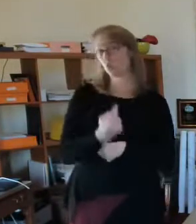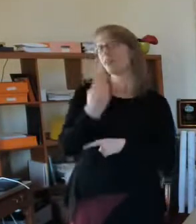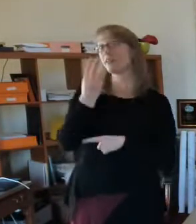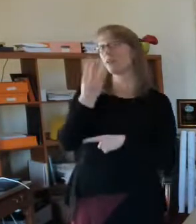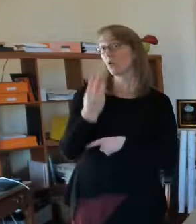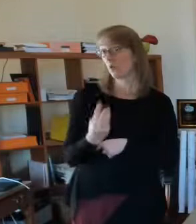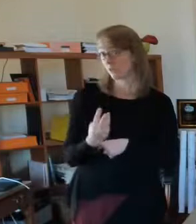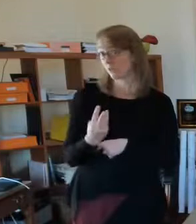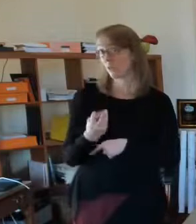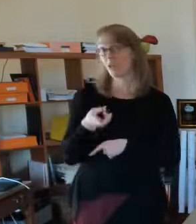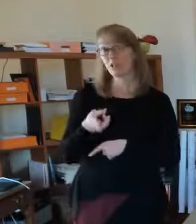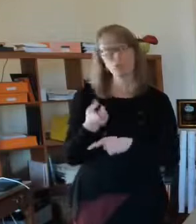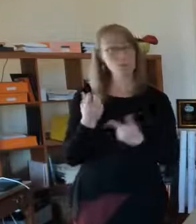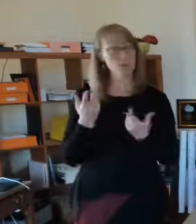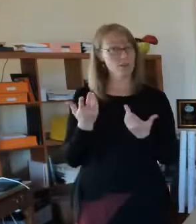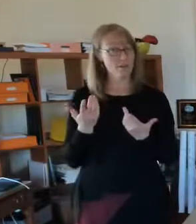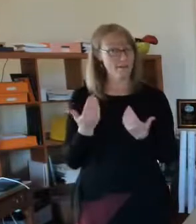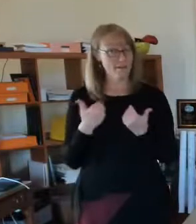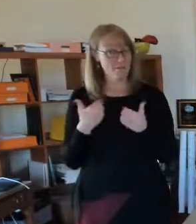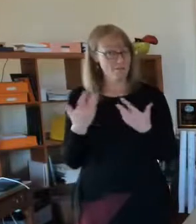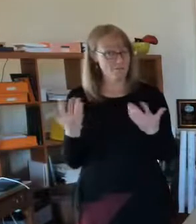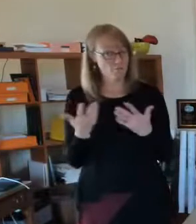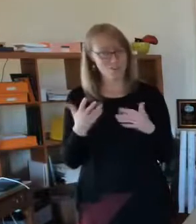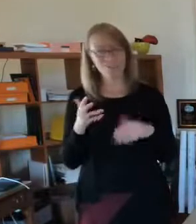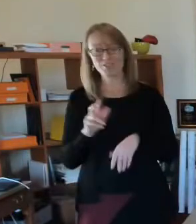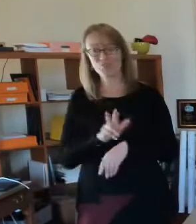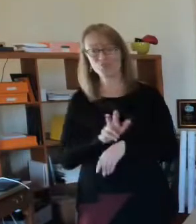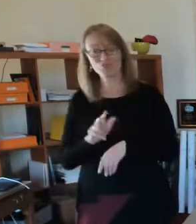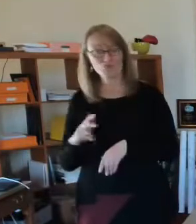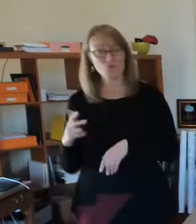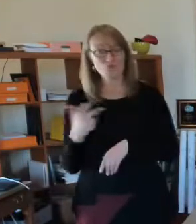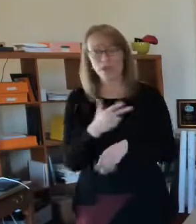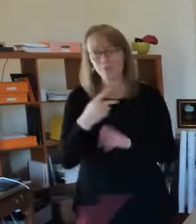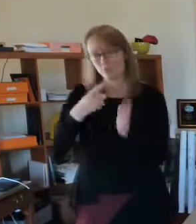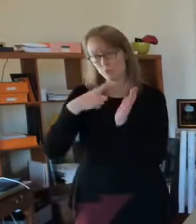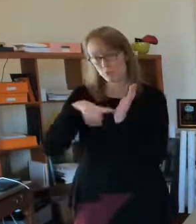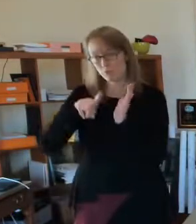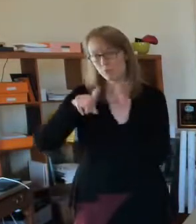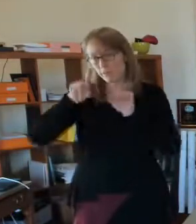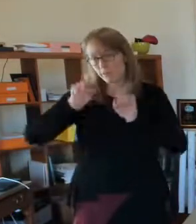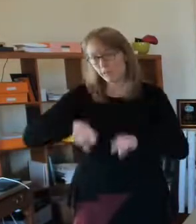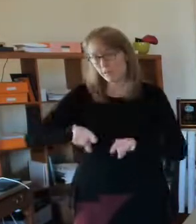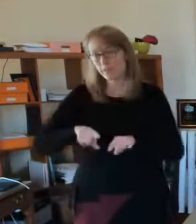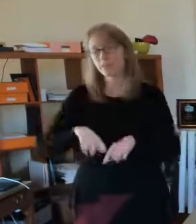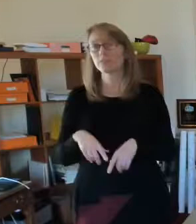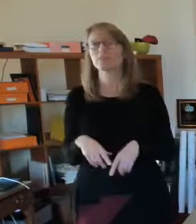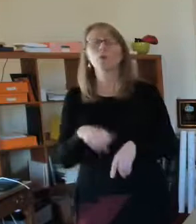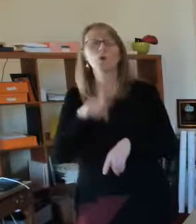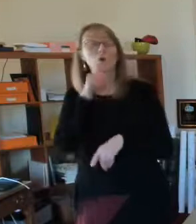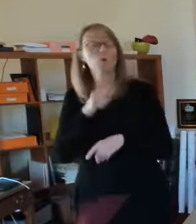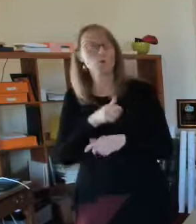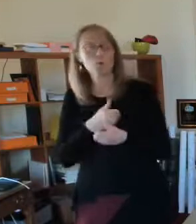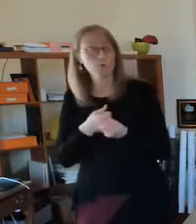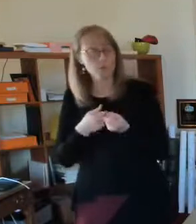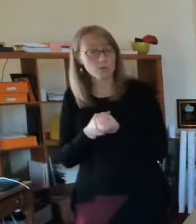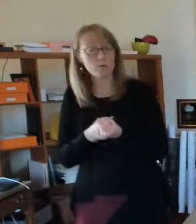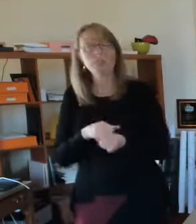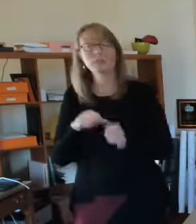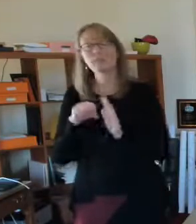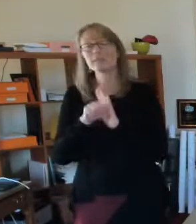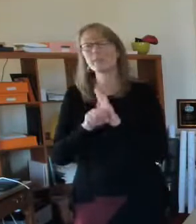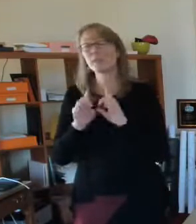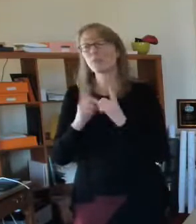Wednesdays, there's a drive-through, and that's in connection with the State Department of Health, the National Guard,